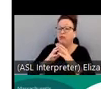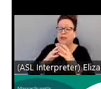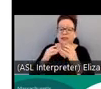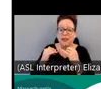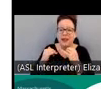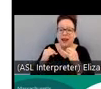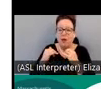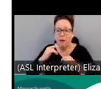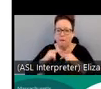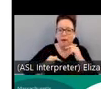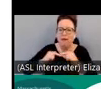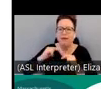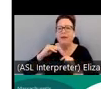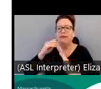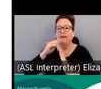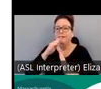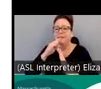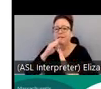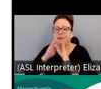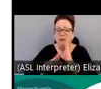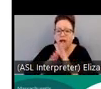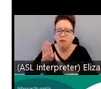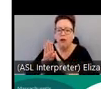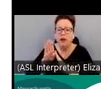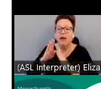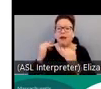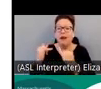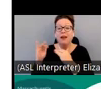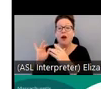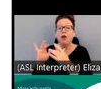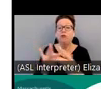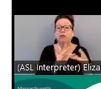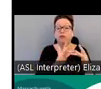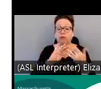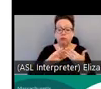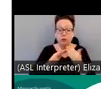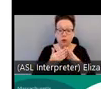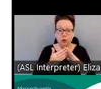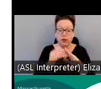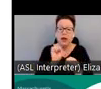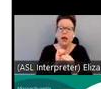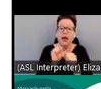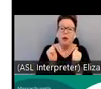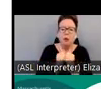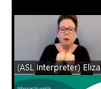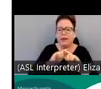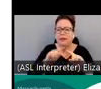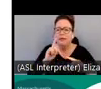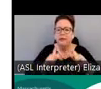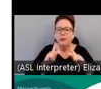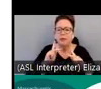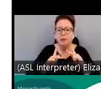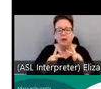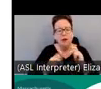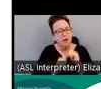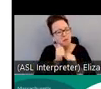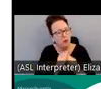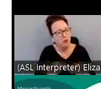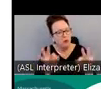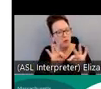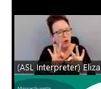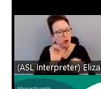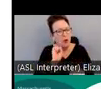in building it and outreaching to communities and working with stakeholders, and most importantly, working with